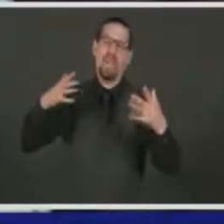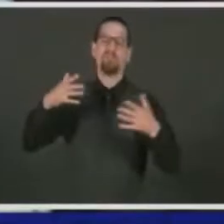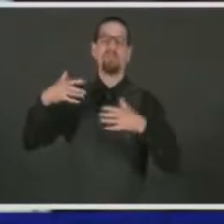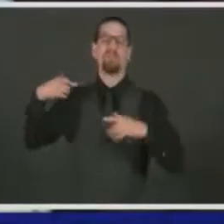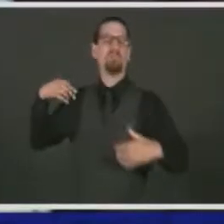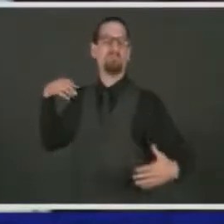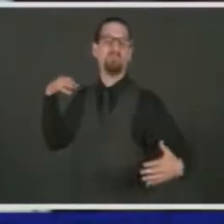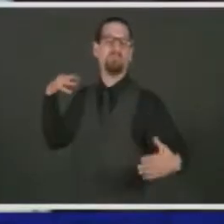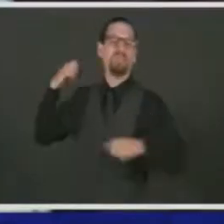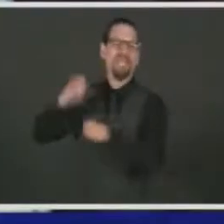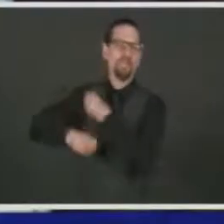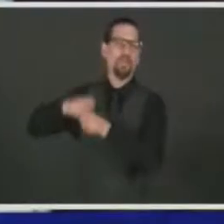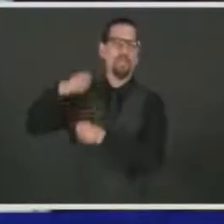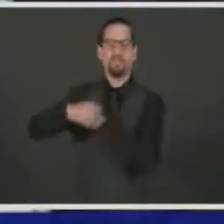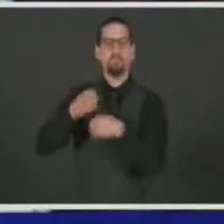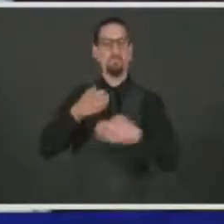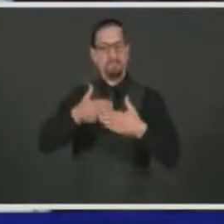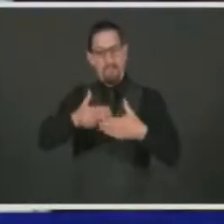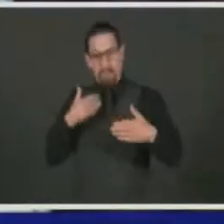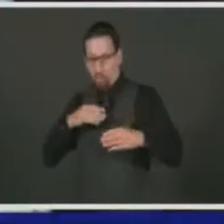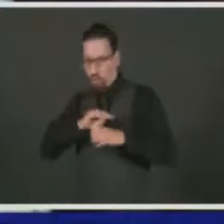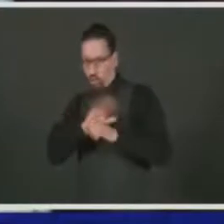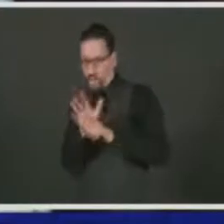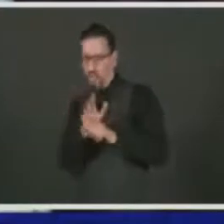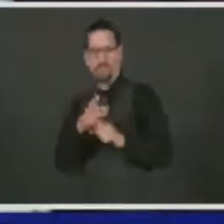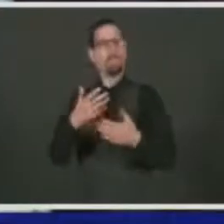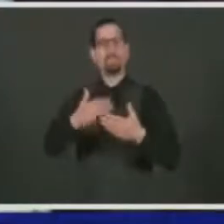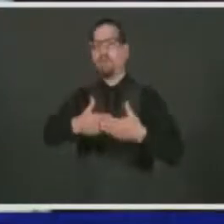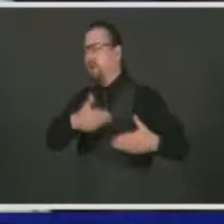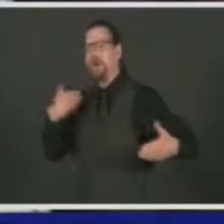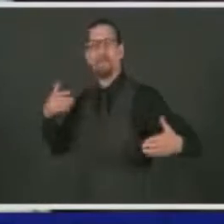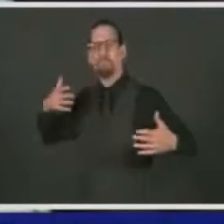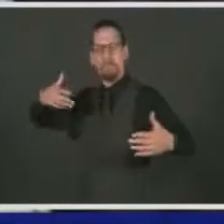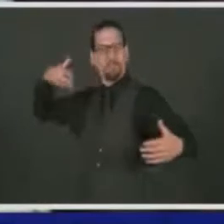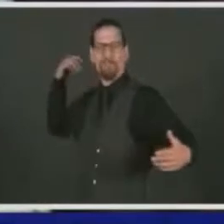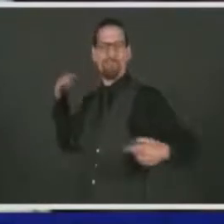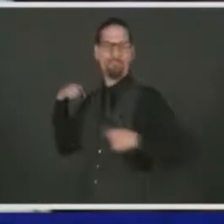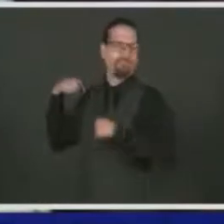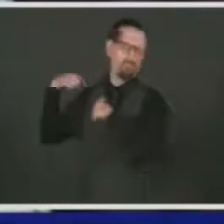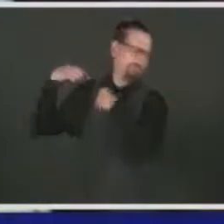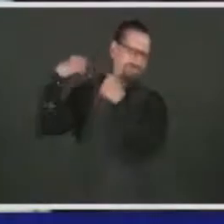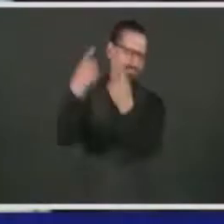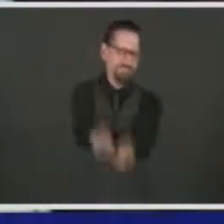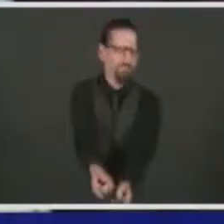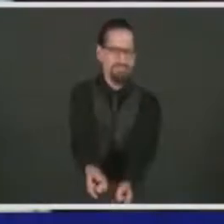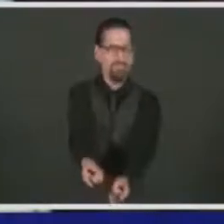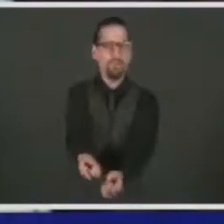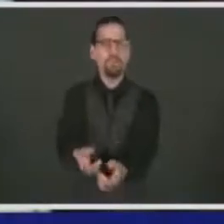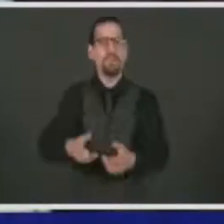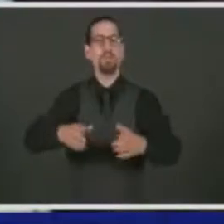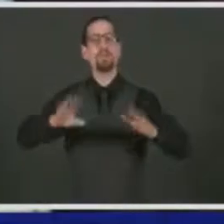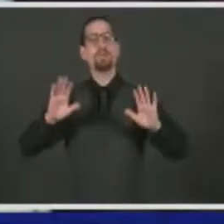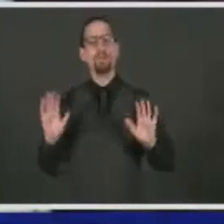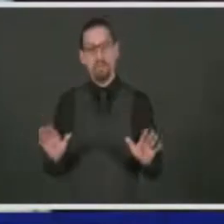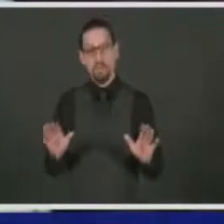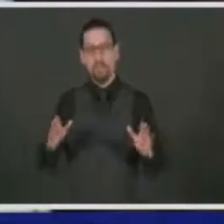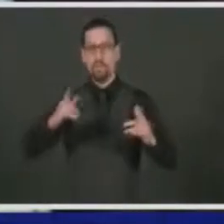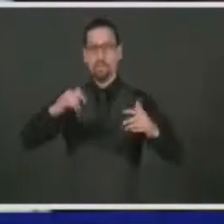pandemic started. We have been able to take advantage of that fact and